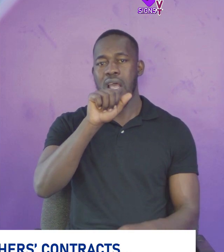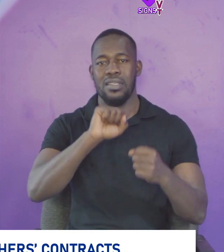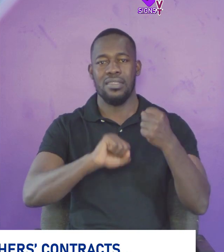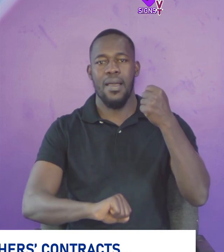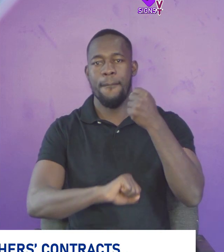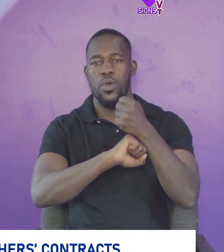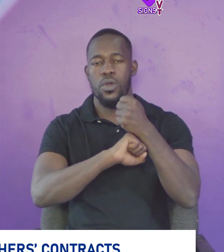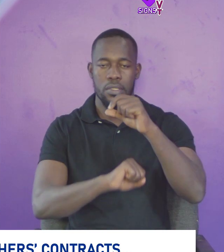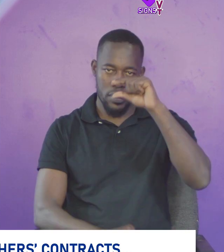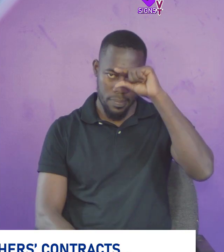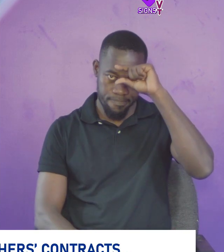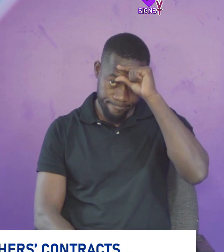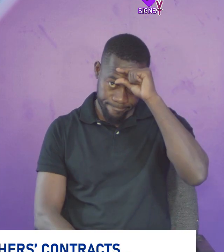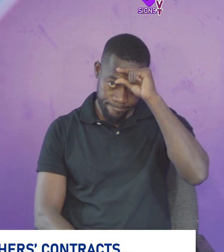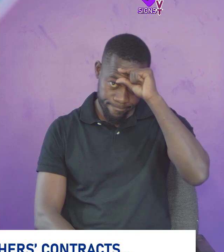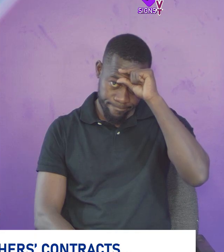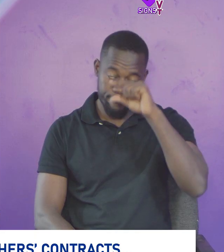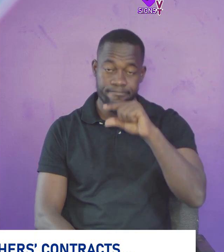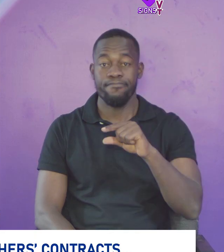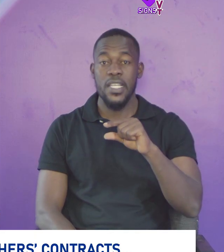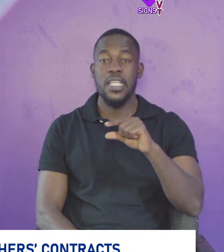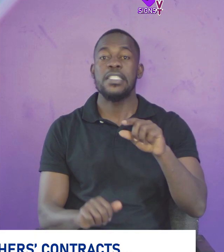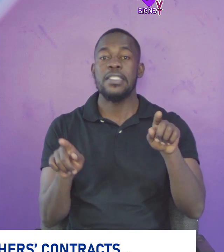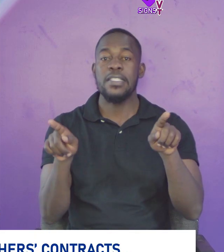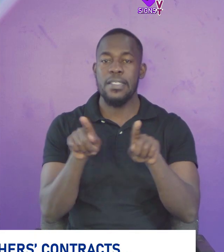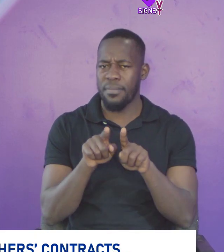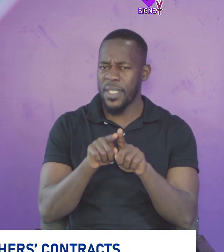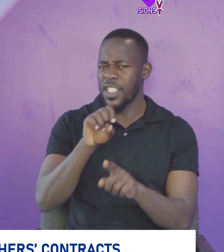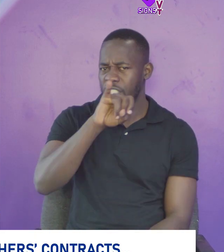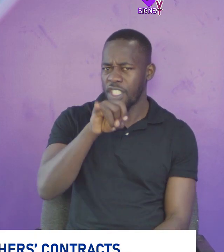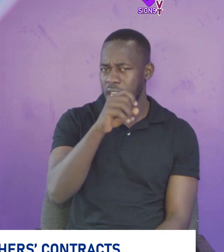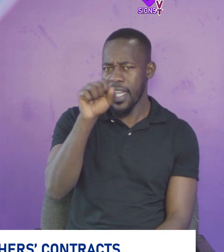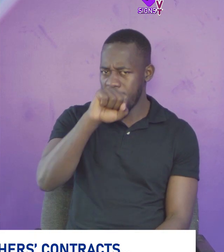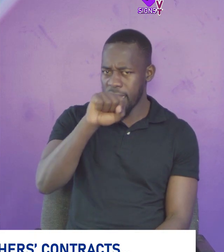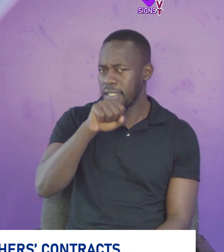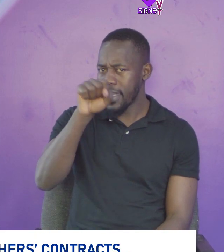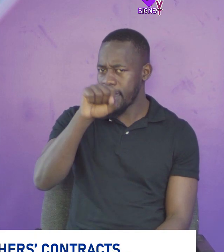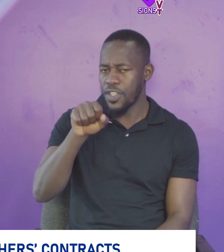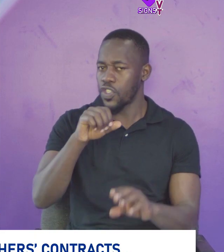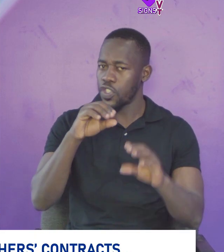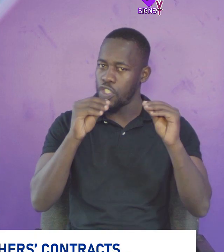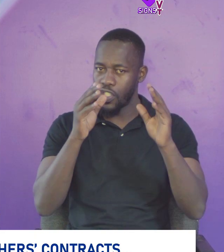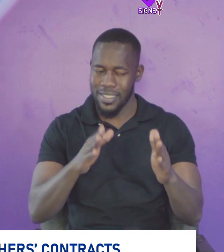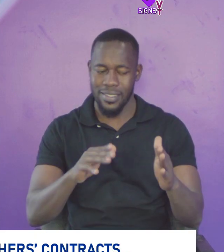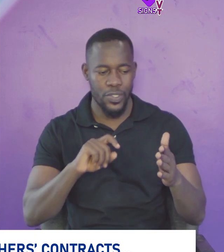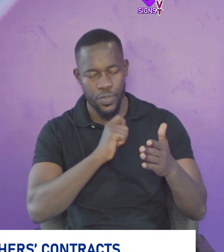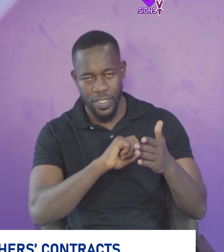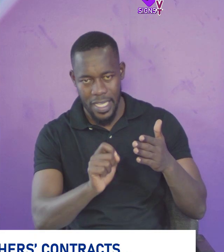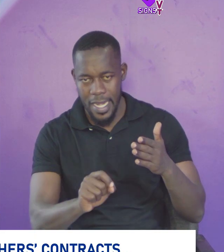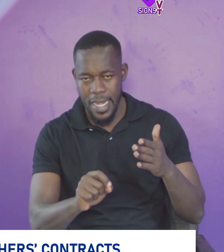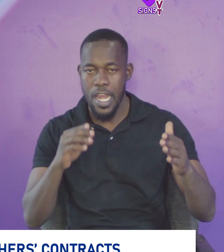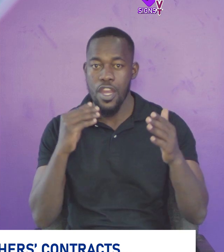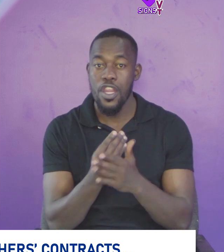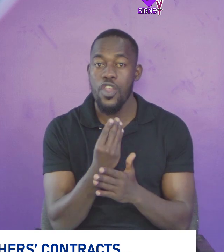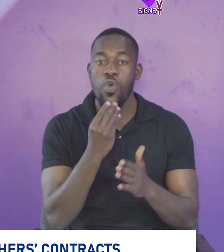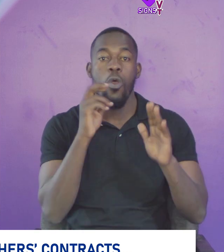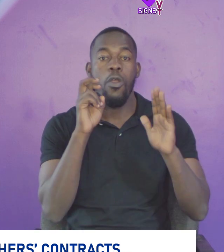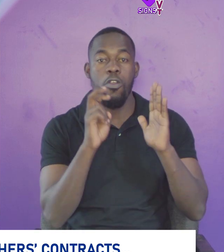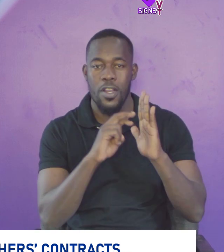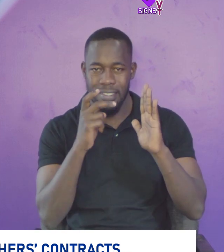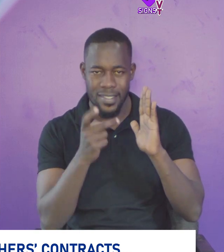government's directive requiring junior secondary school teachers to sign fresh contracts, saying the move